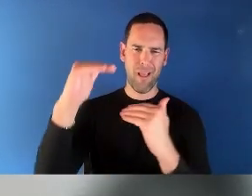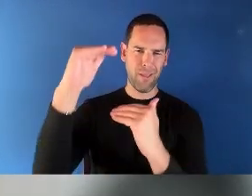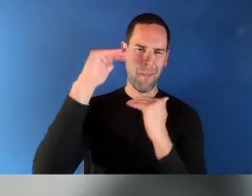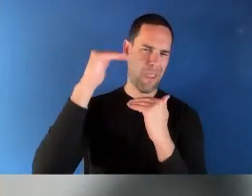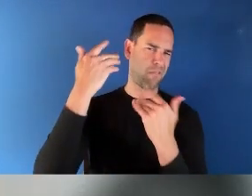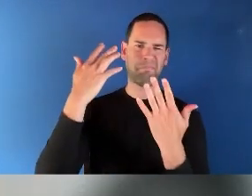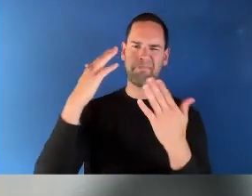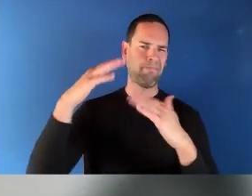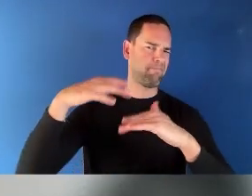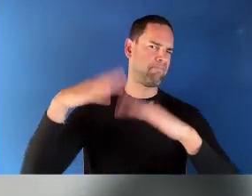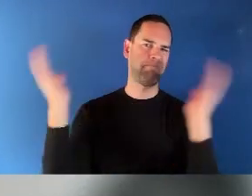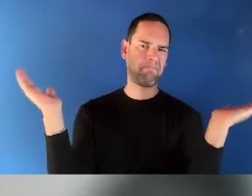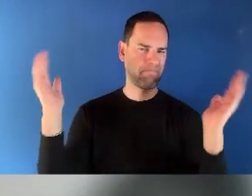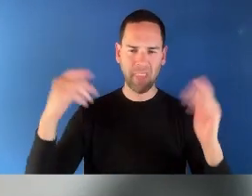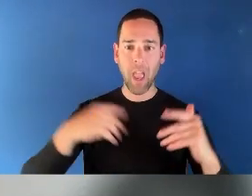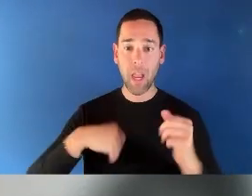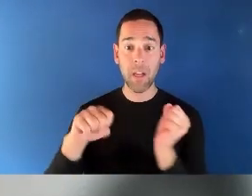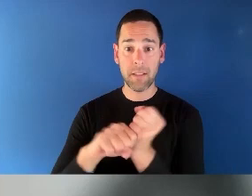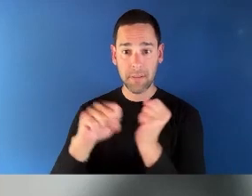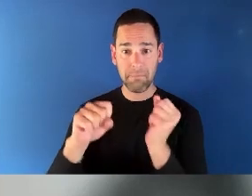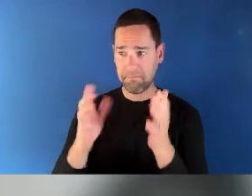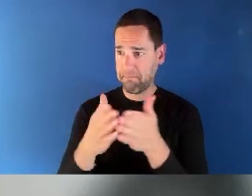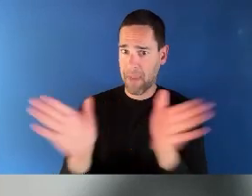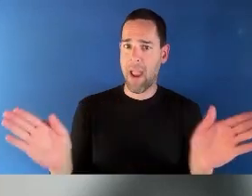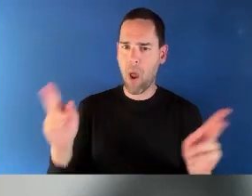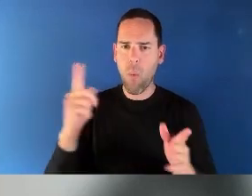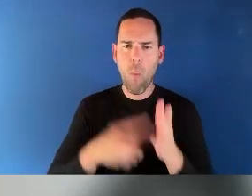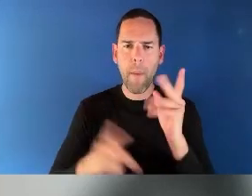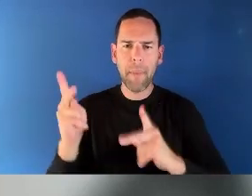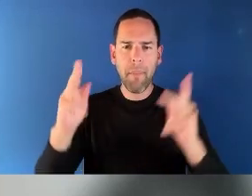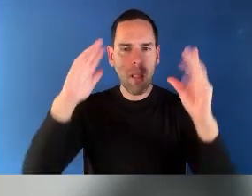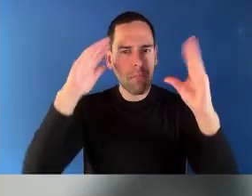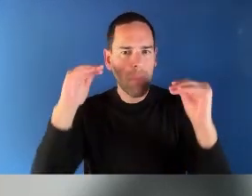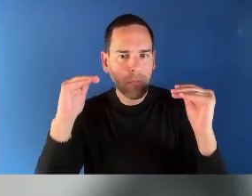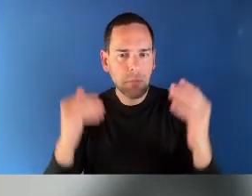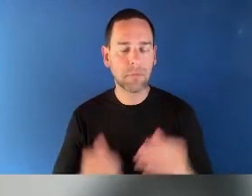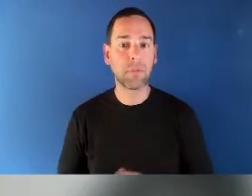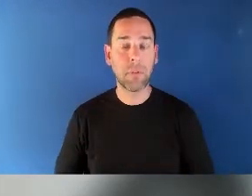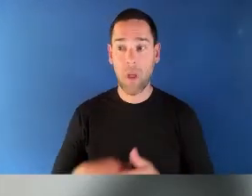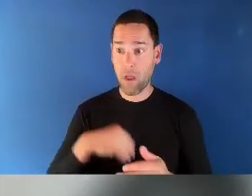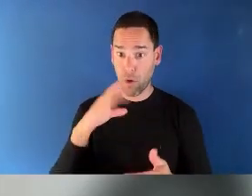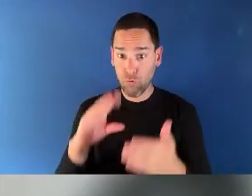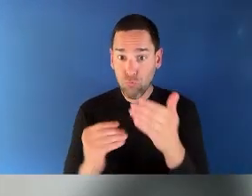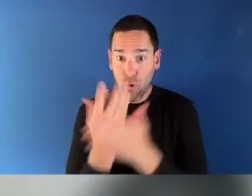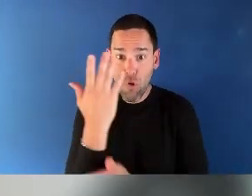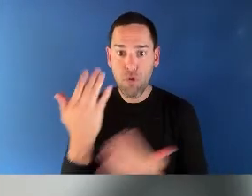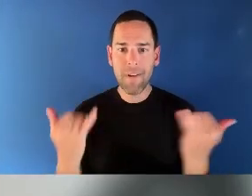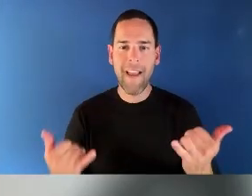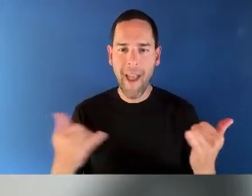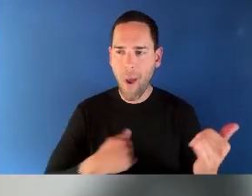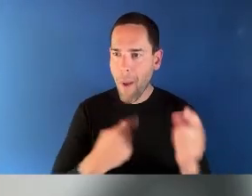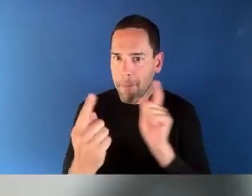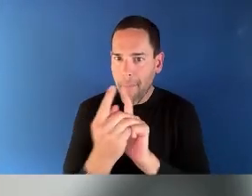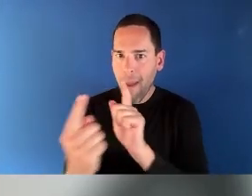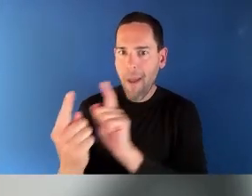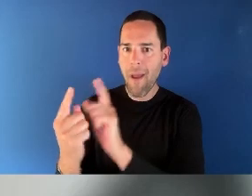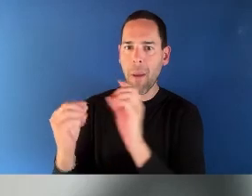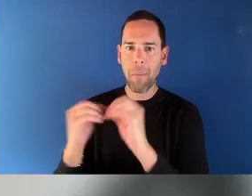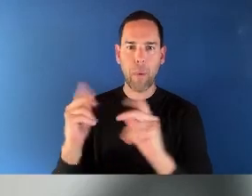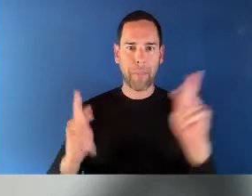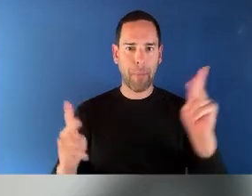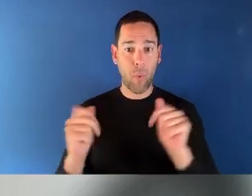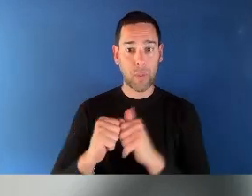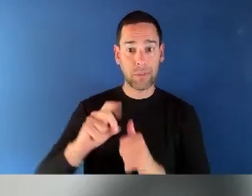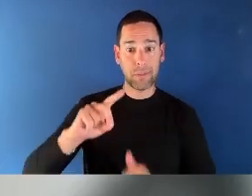expand them. And as I've grown, I've encountered many other people with disabilities. I'm trying to open doors for not